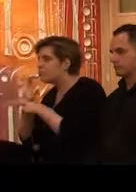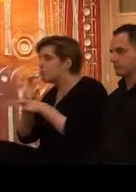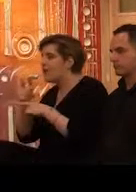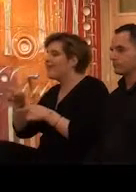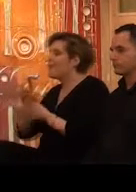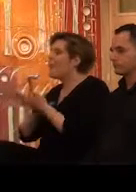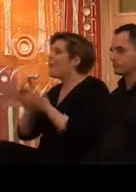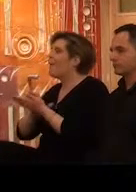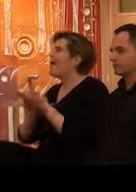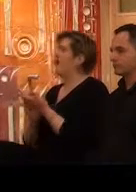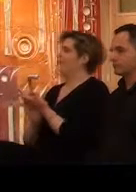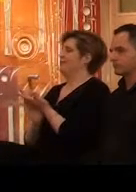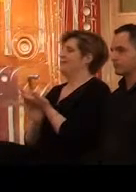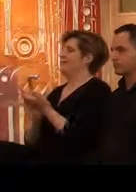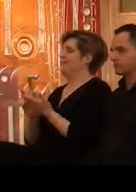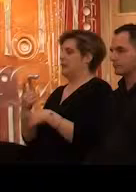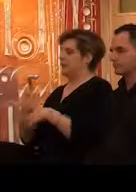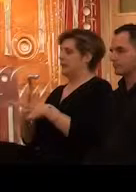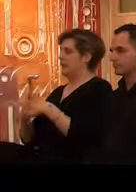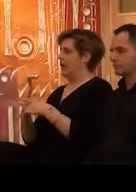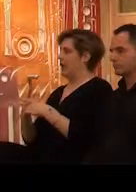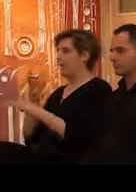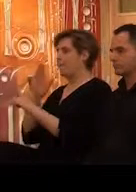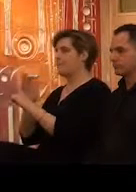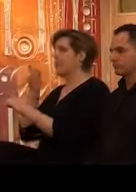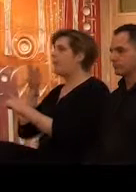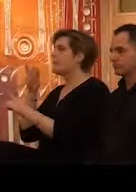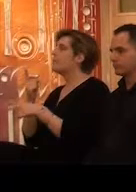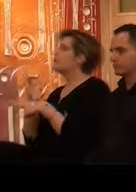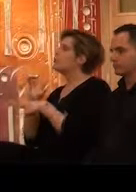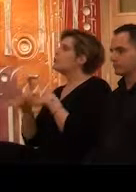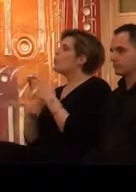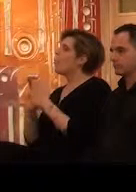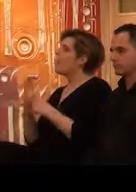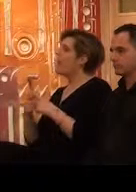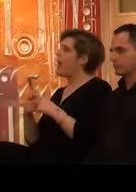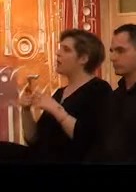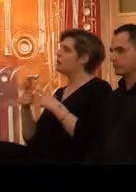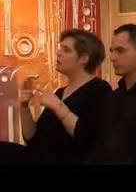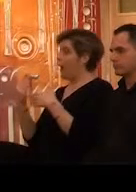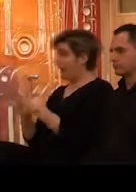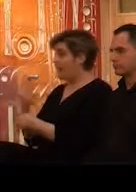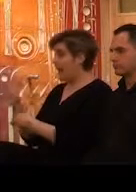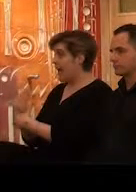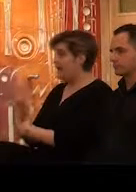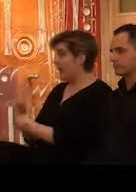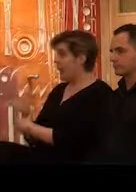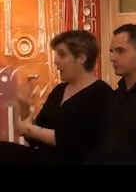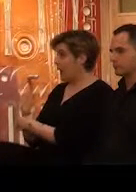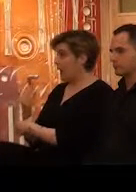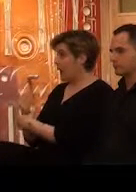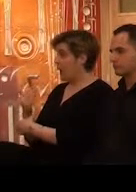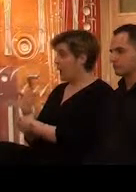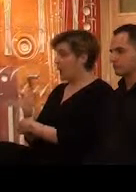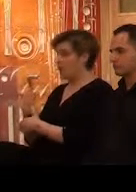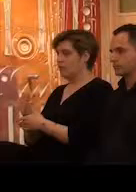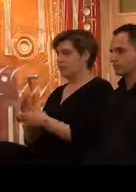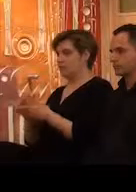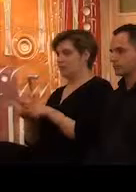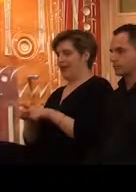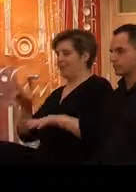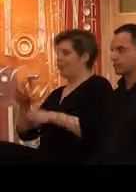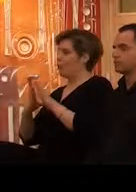somebody recognising that to talk about ability as a fixed quantity of an amount of intelligence, for